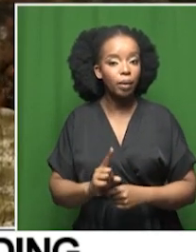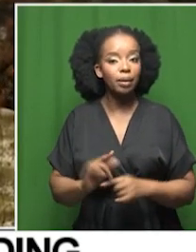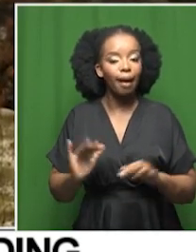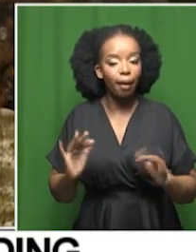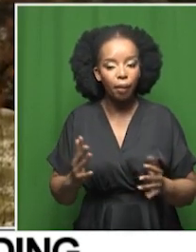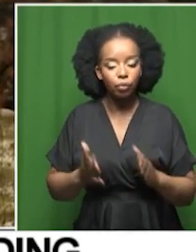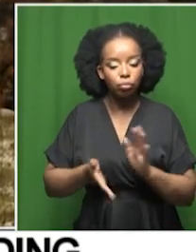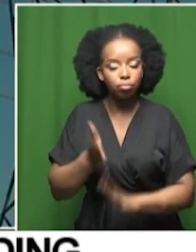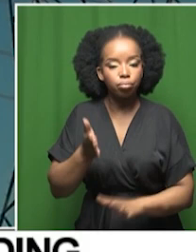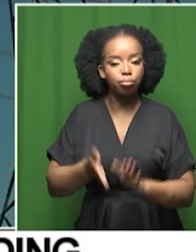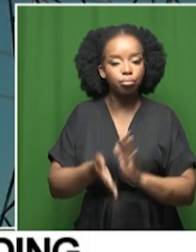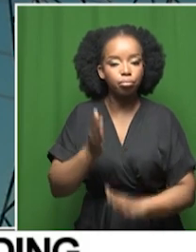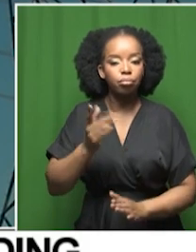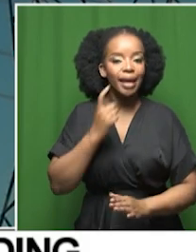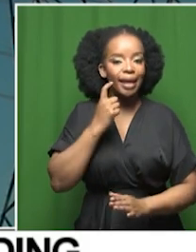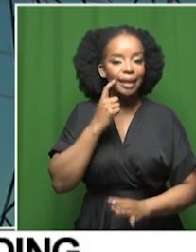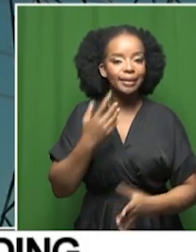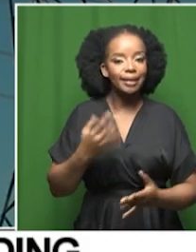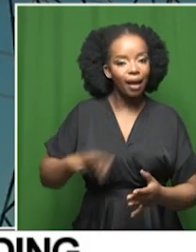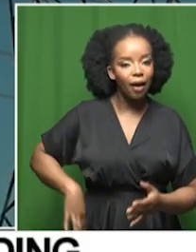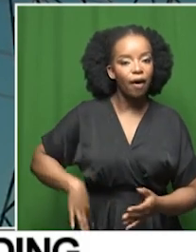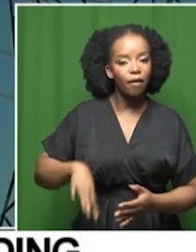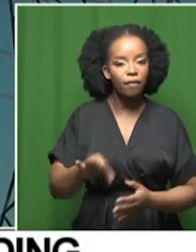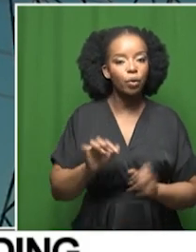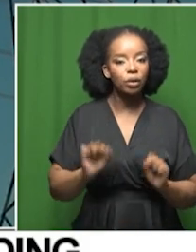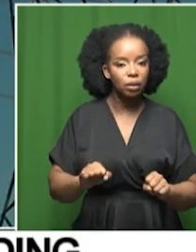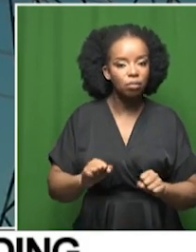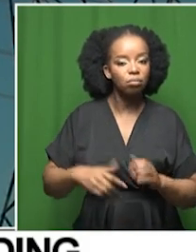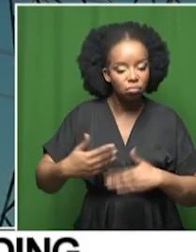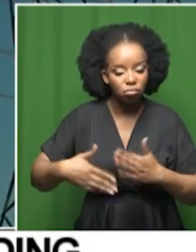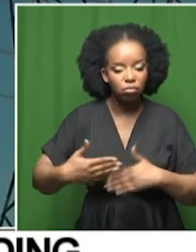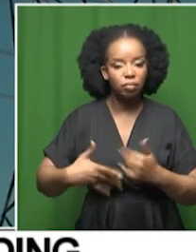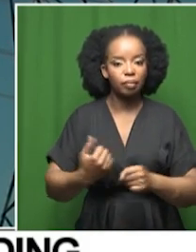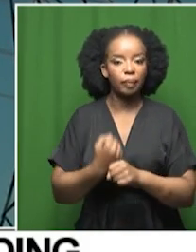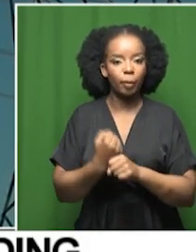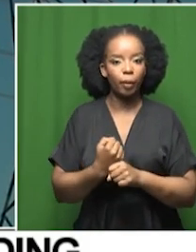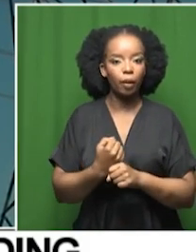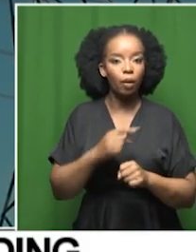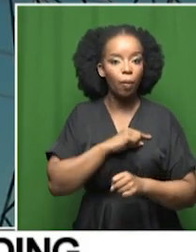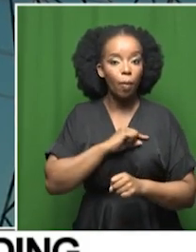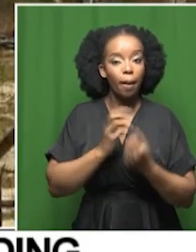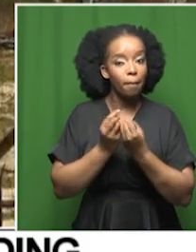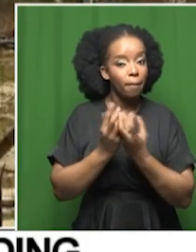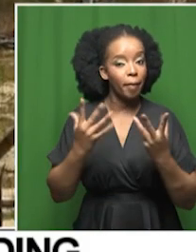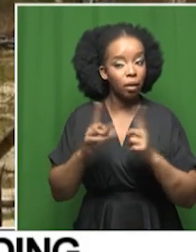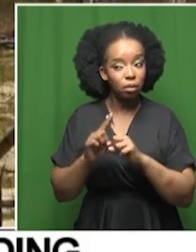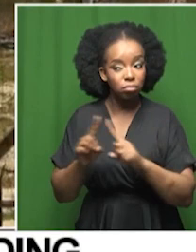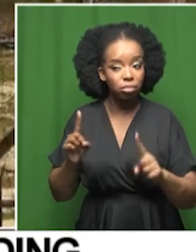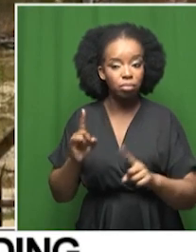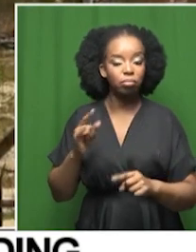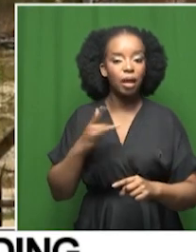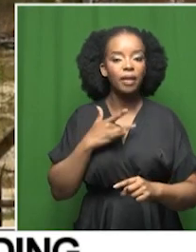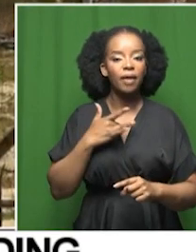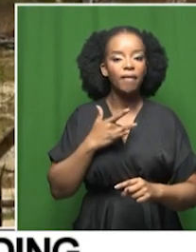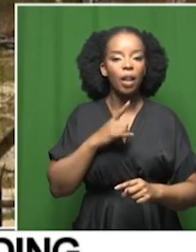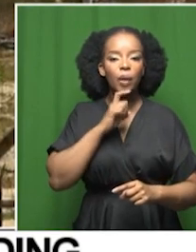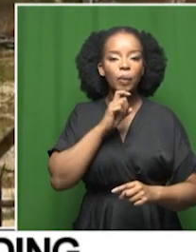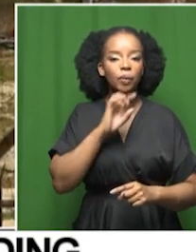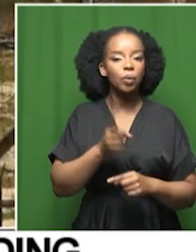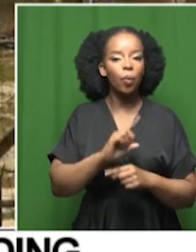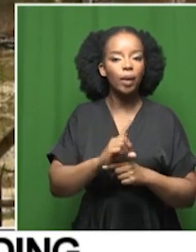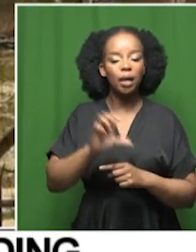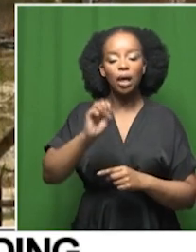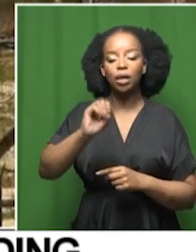more affordable for them to do so. The likes of, of course, many offices, many homes are going the route of rooftop solar. To some